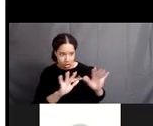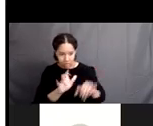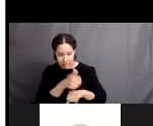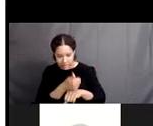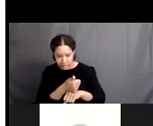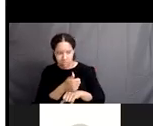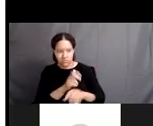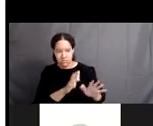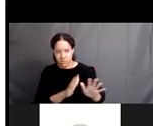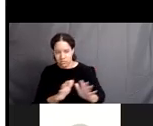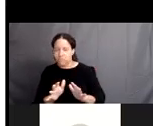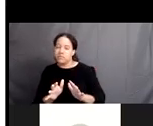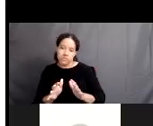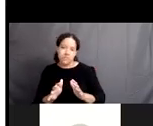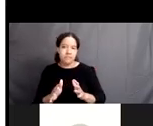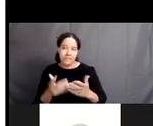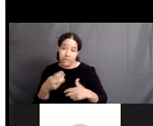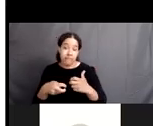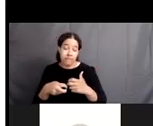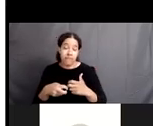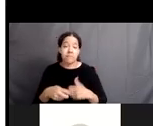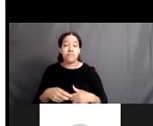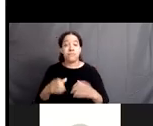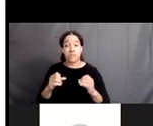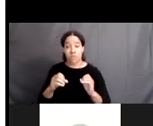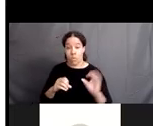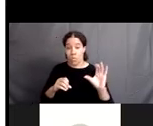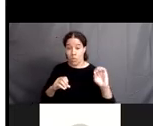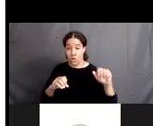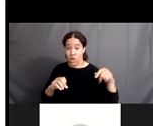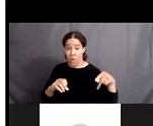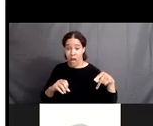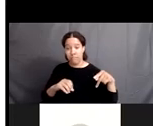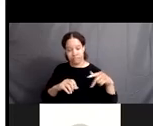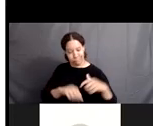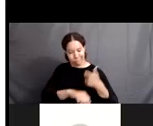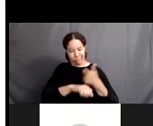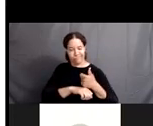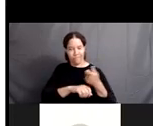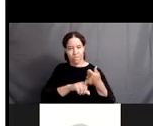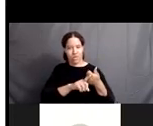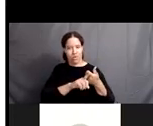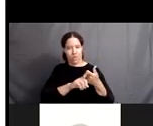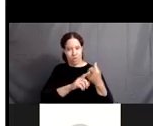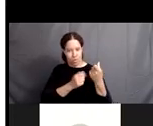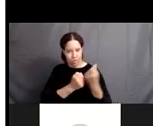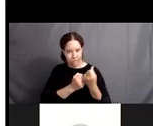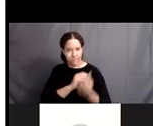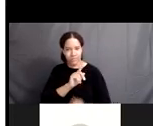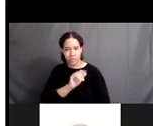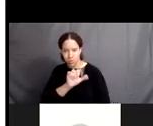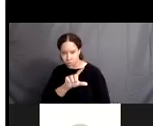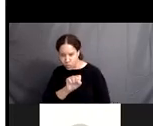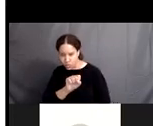So again, cooperatives build their own tools, and they build the tools that are responsive to their needs. So